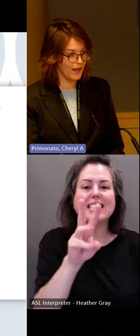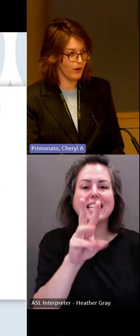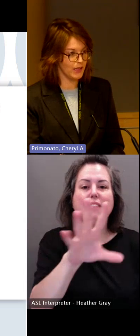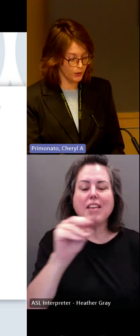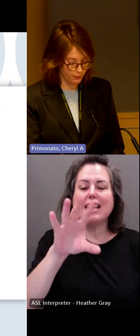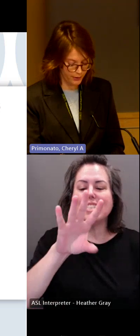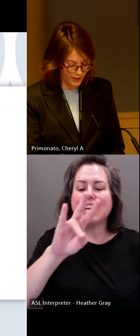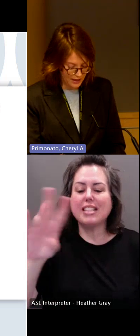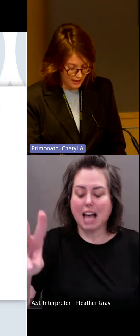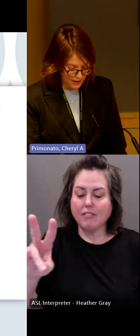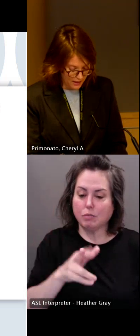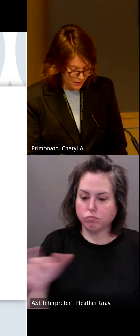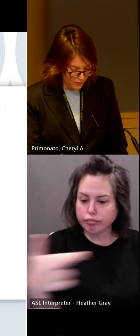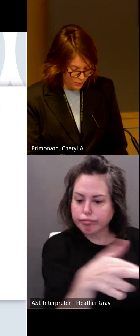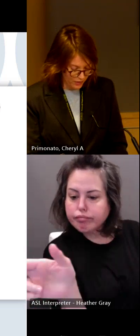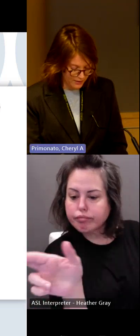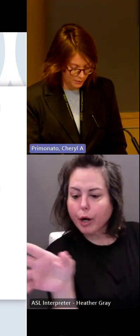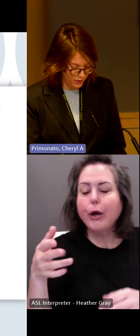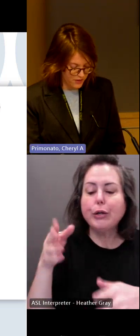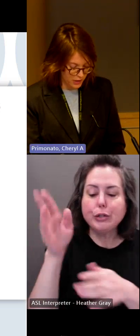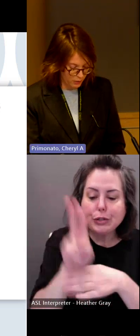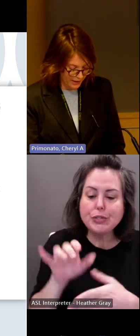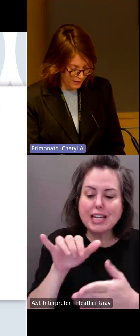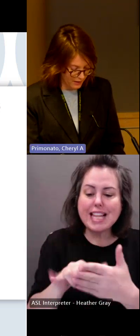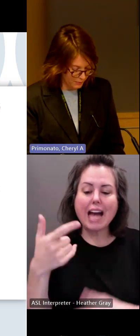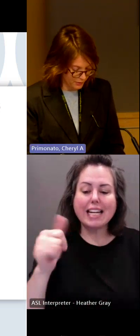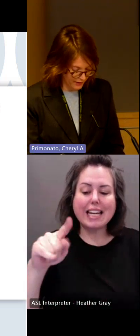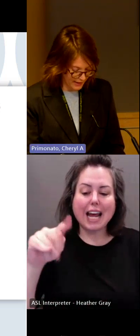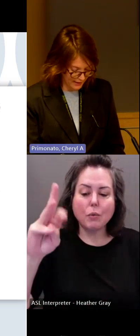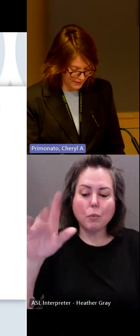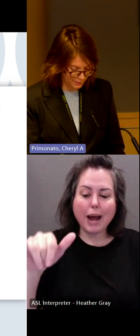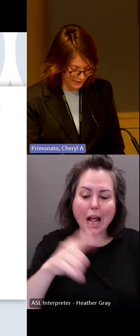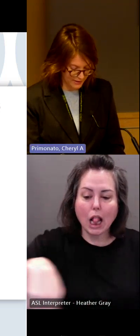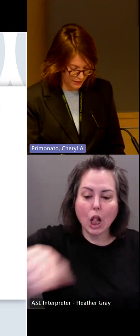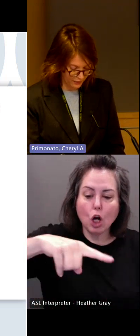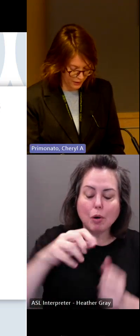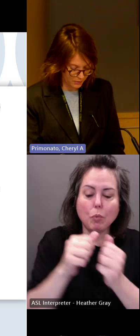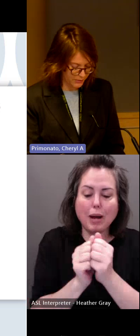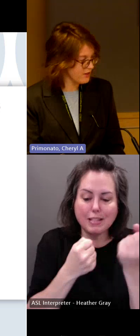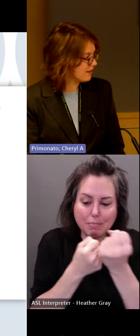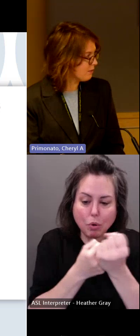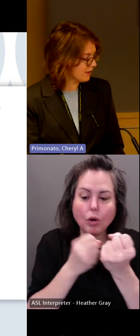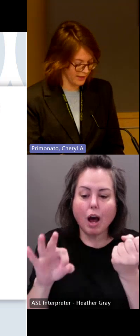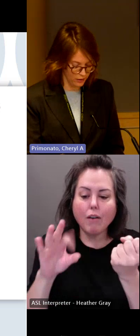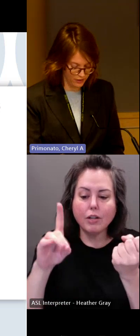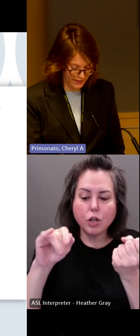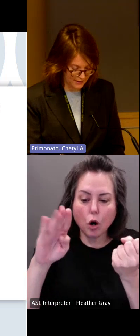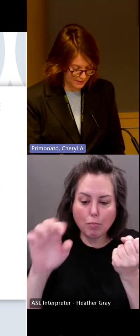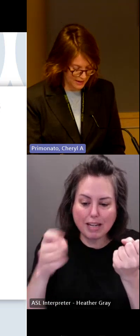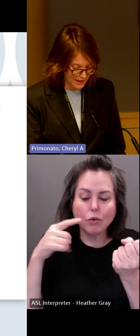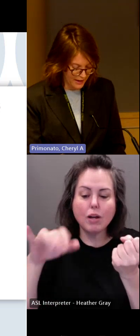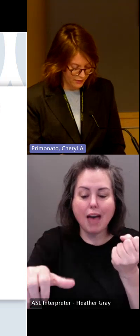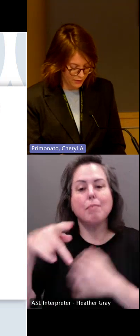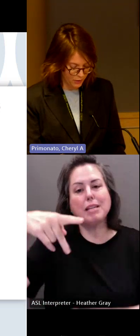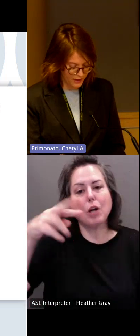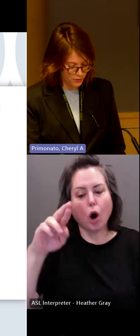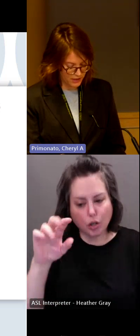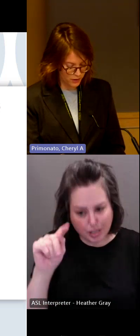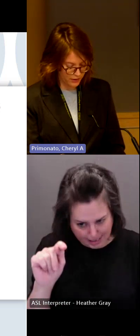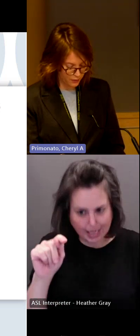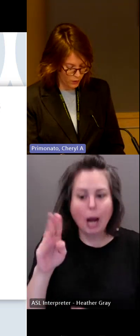using the Gateway Loop with the support of DOMI, providing the space there for PRT's bus layover needs.